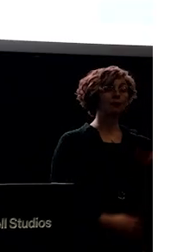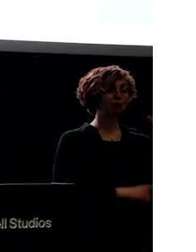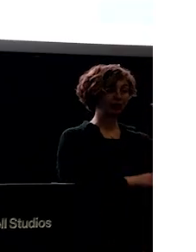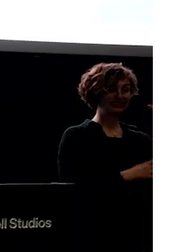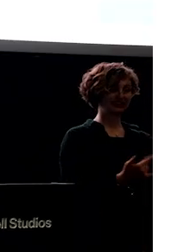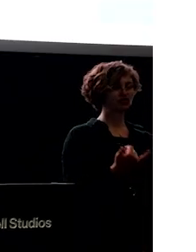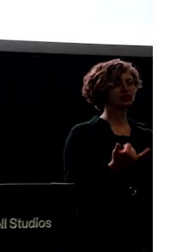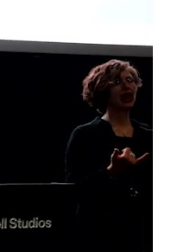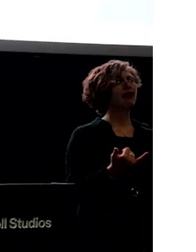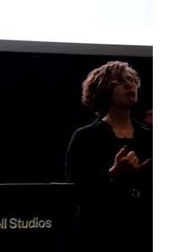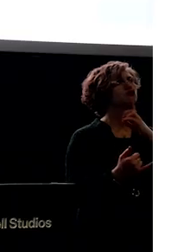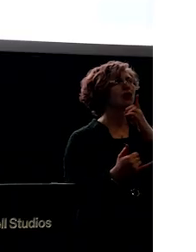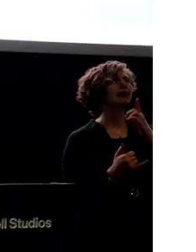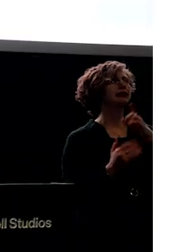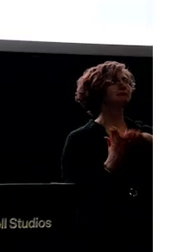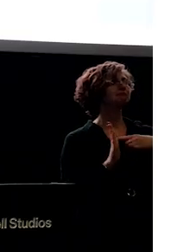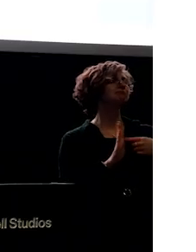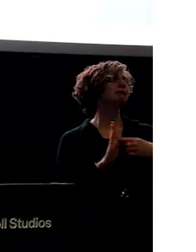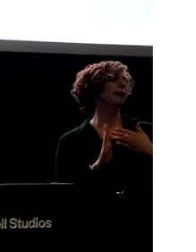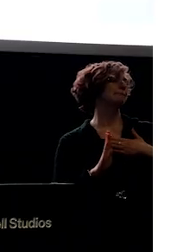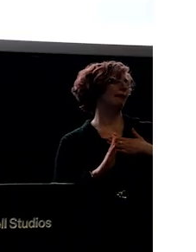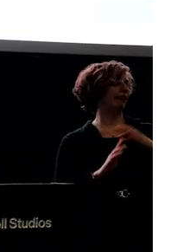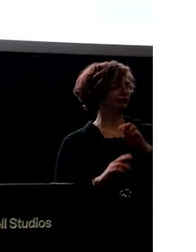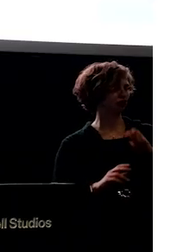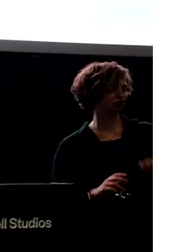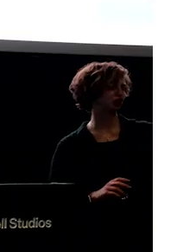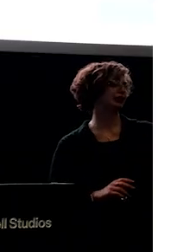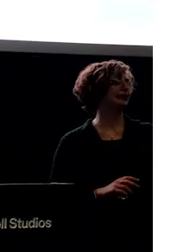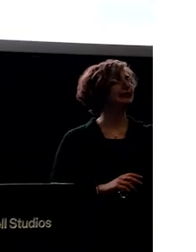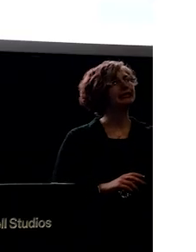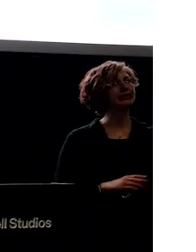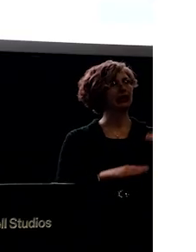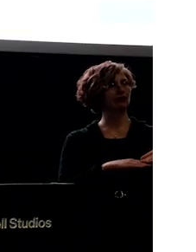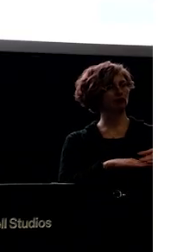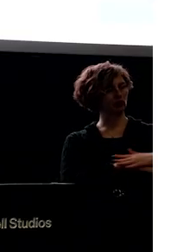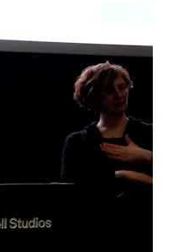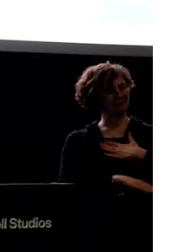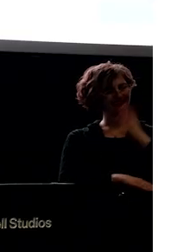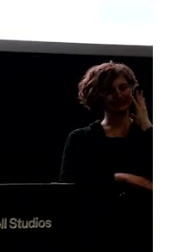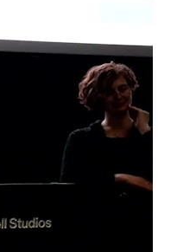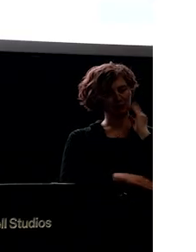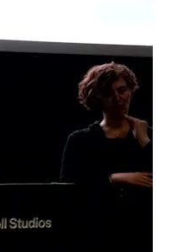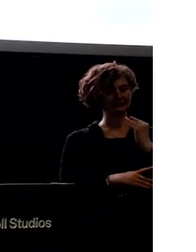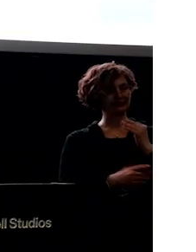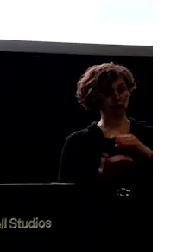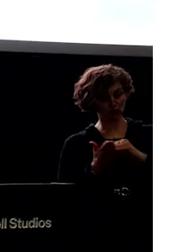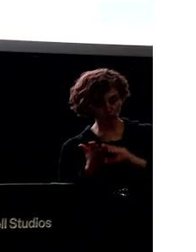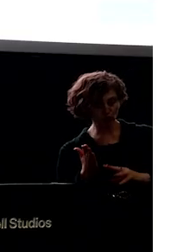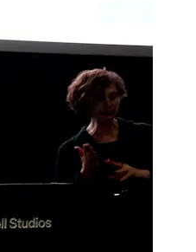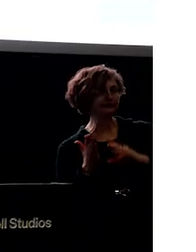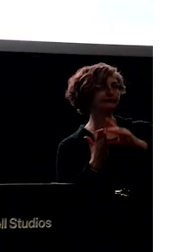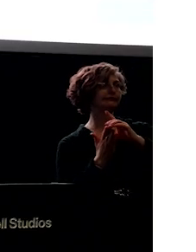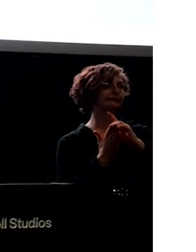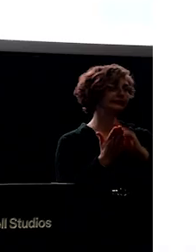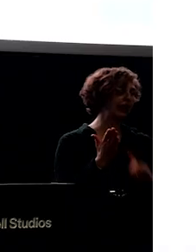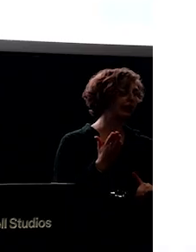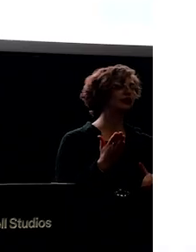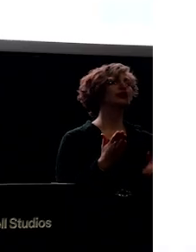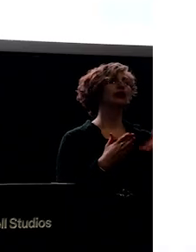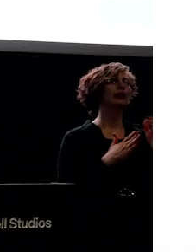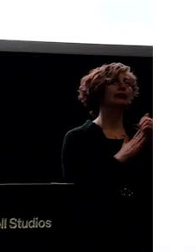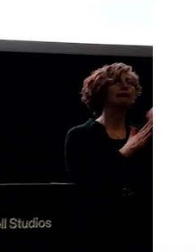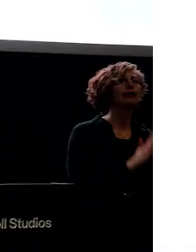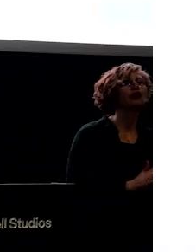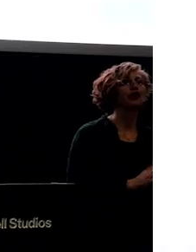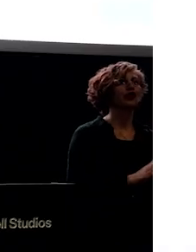of my journey, shaped by my experiences as a student, designer, leader, director, consultant, and most importantly, a